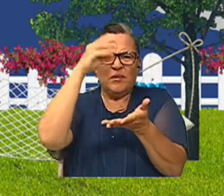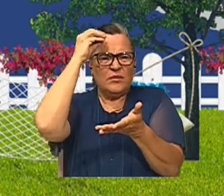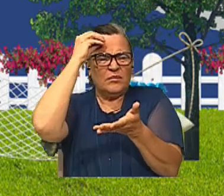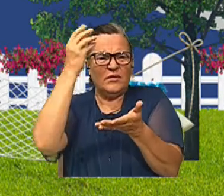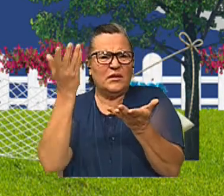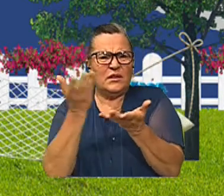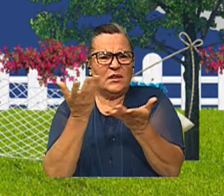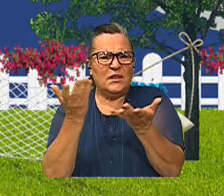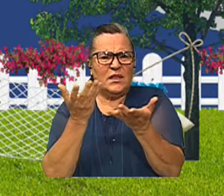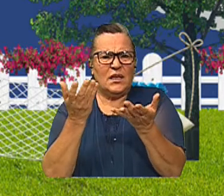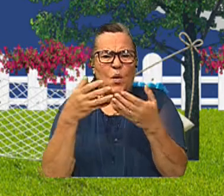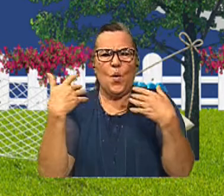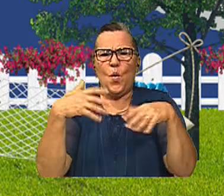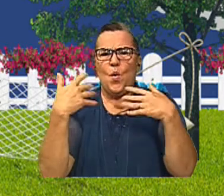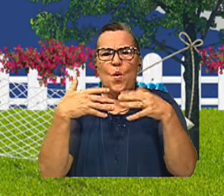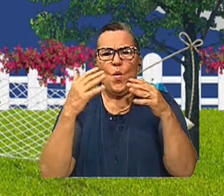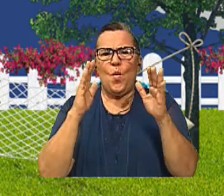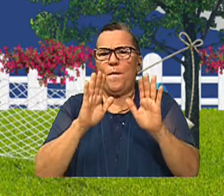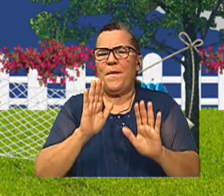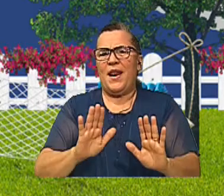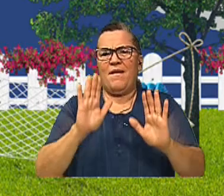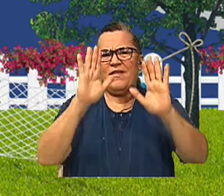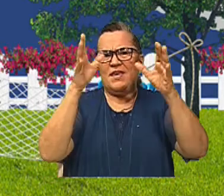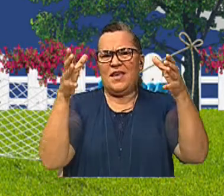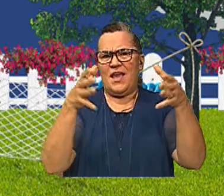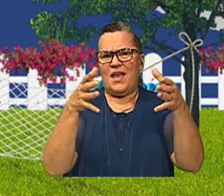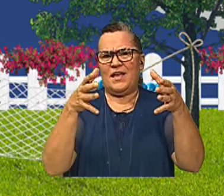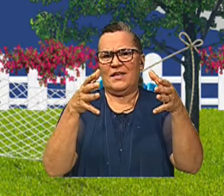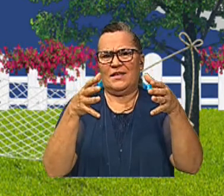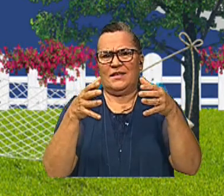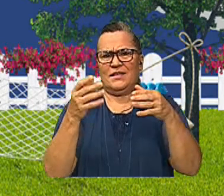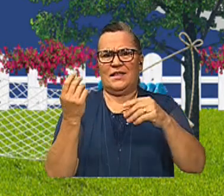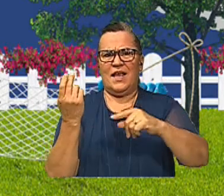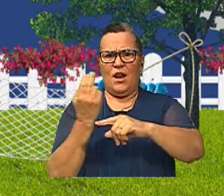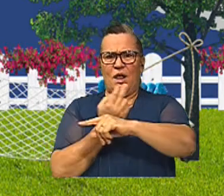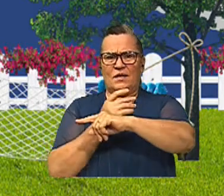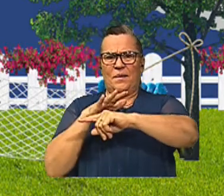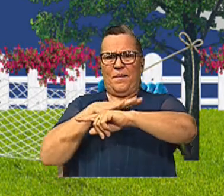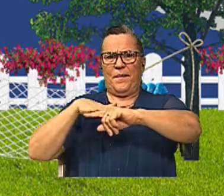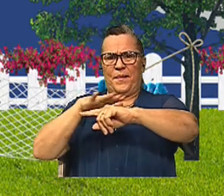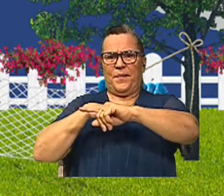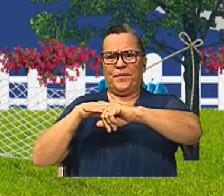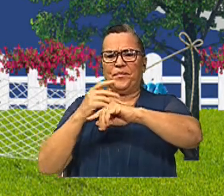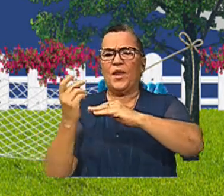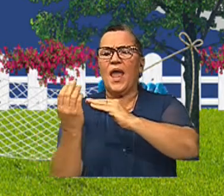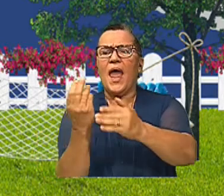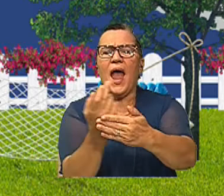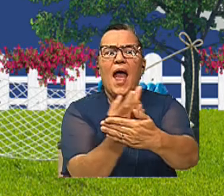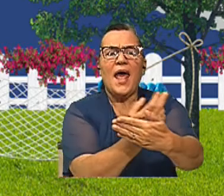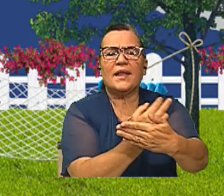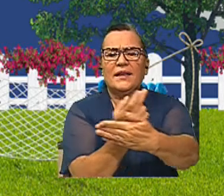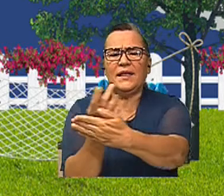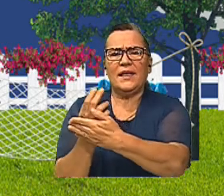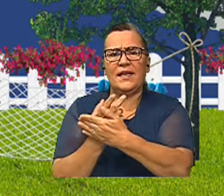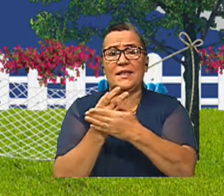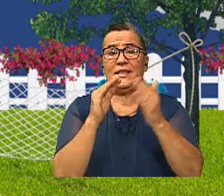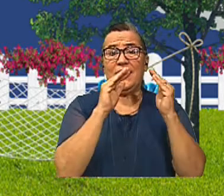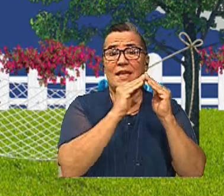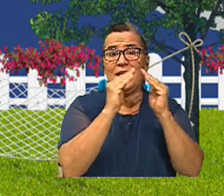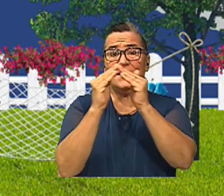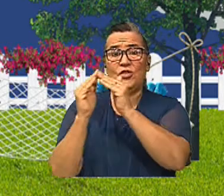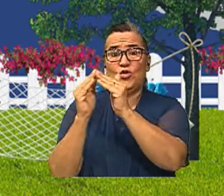about wonders in our backyards, gardens, and towns.